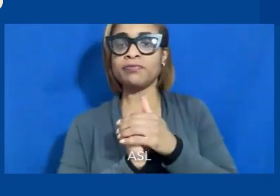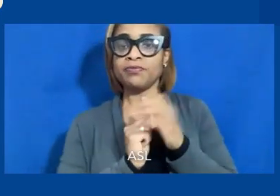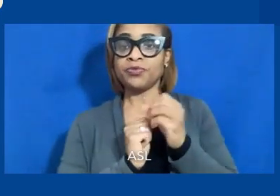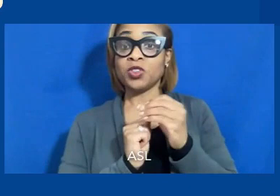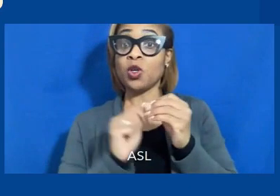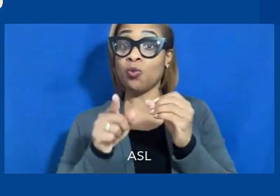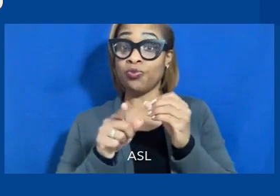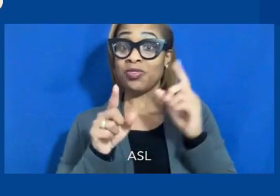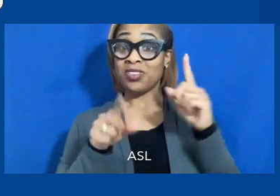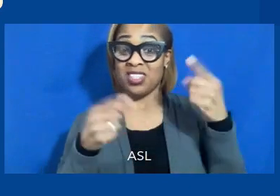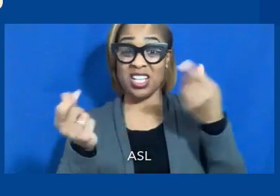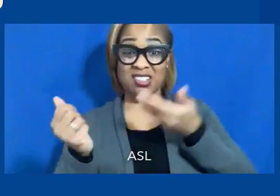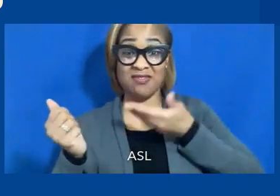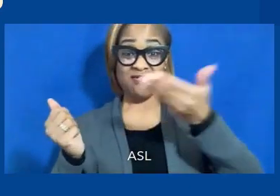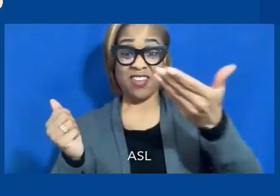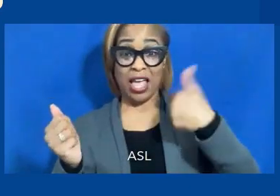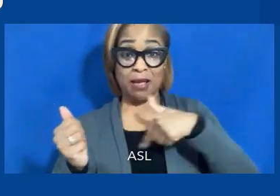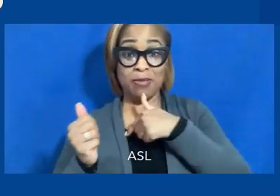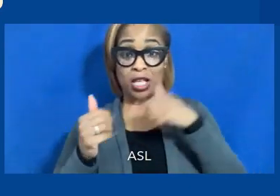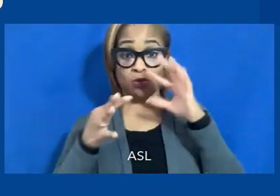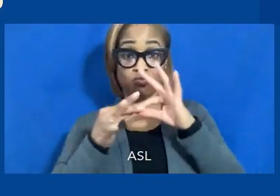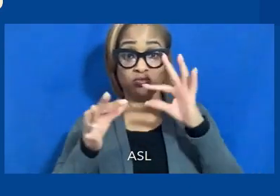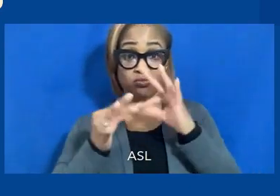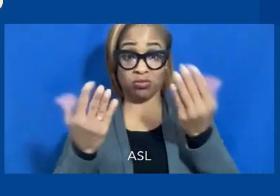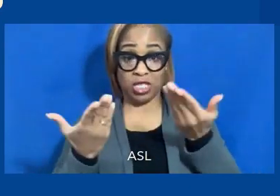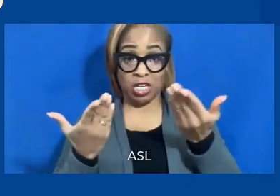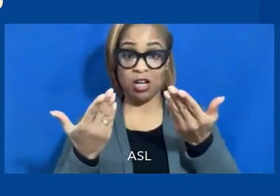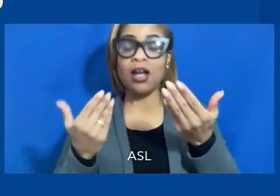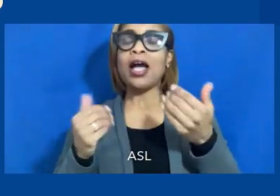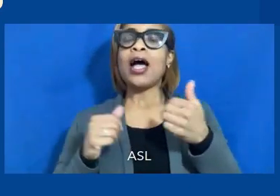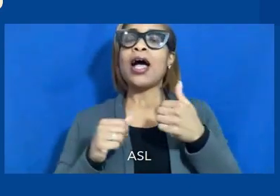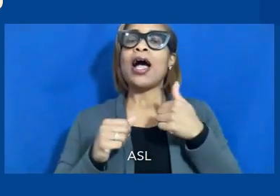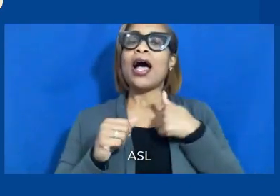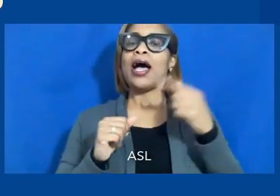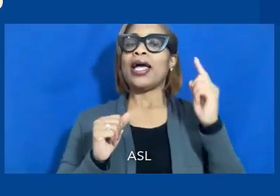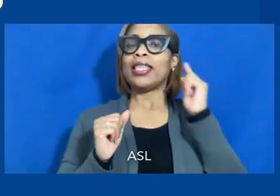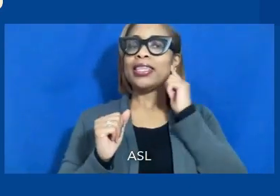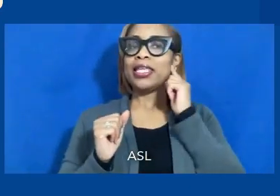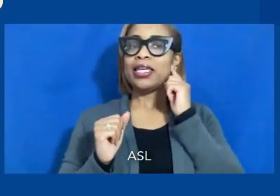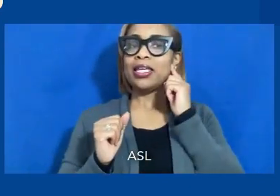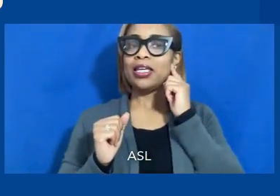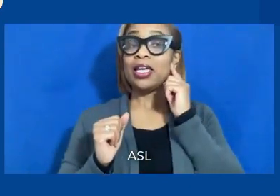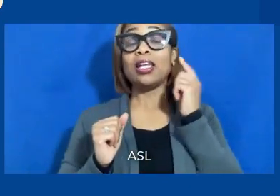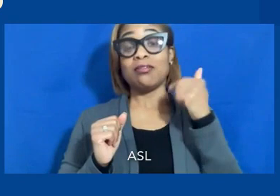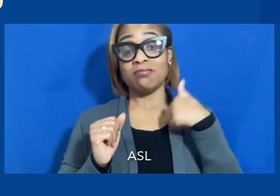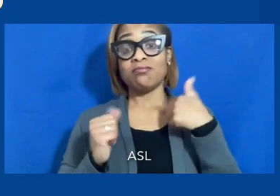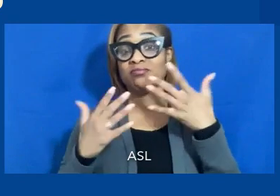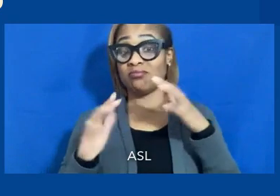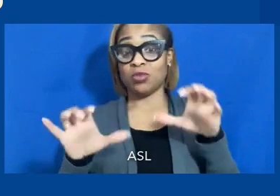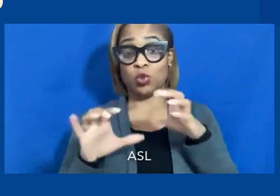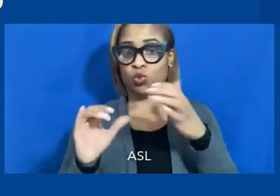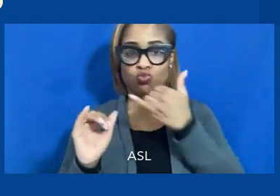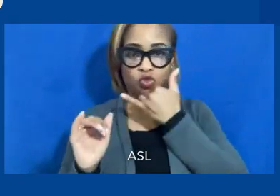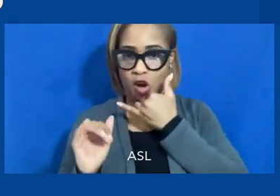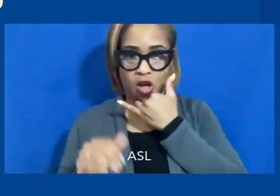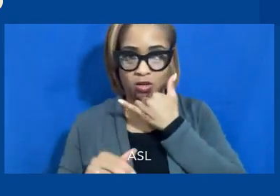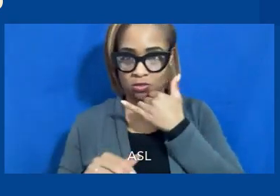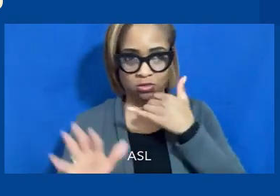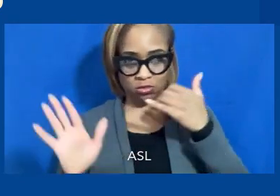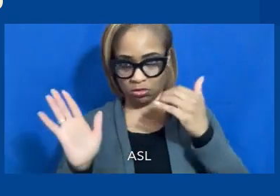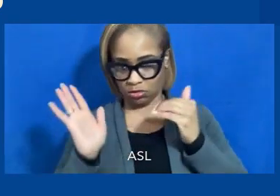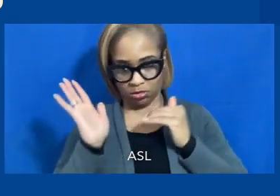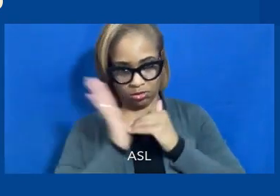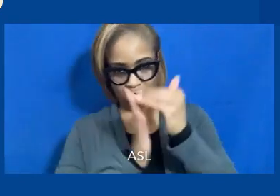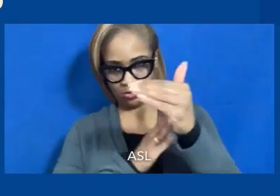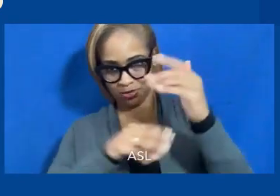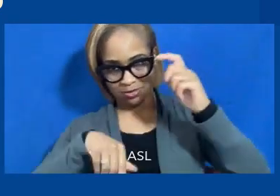invited me to do this. I think that, and I've done this wrong, by the way, a cajillion times. So this is a